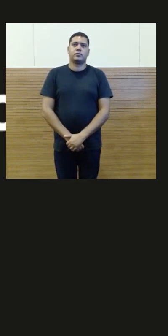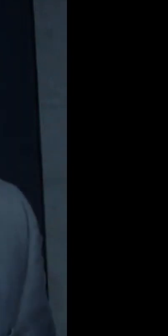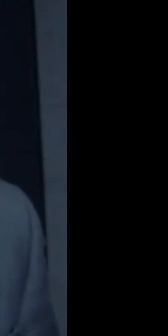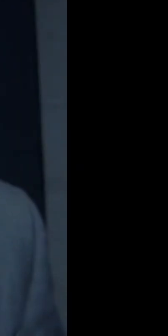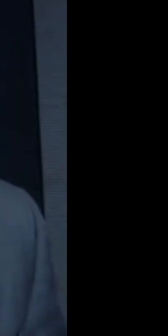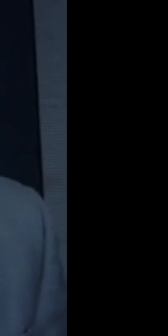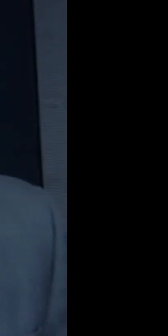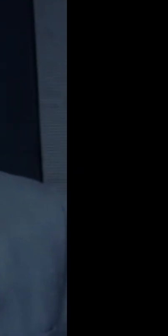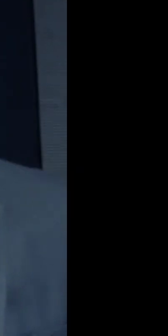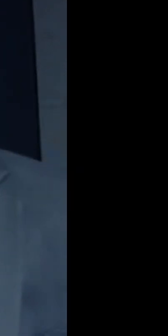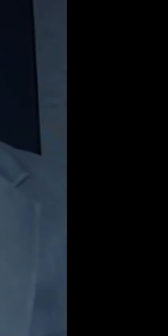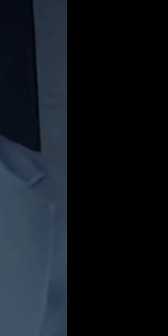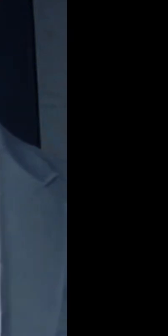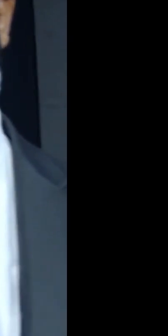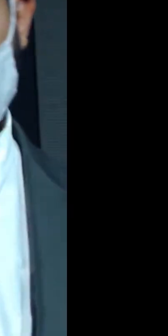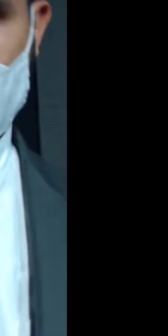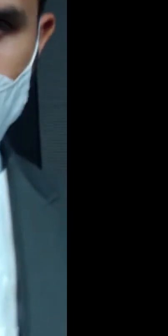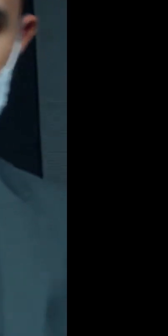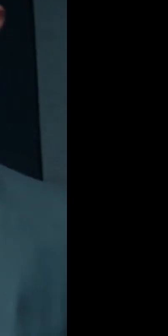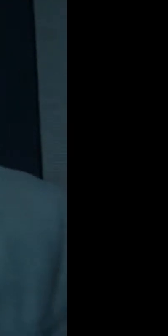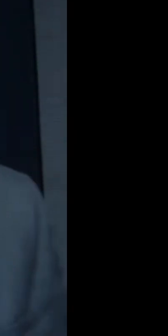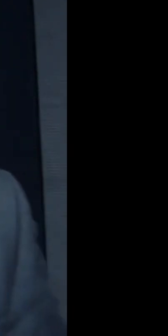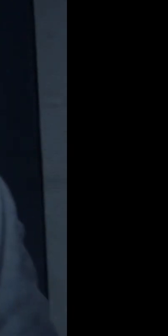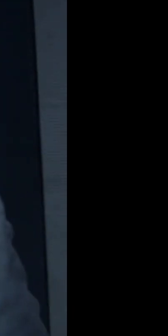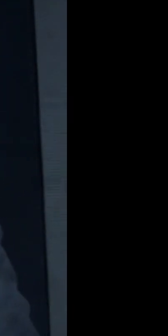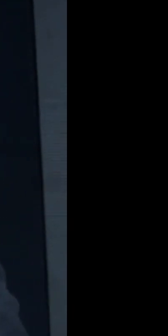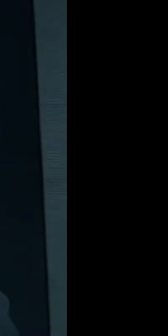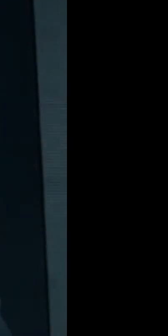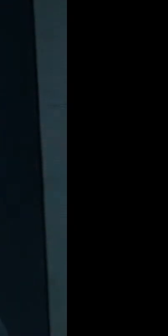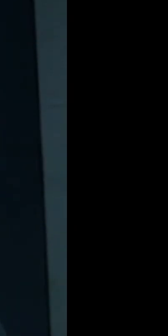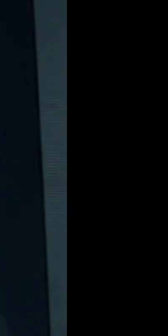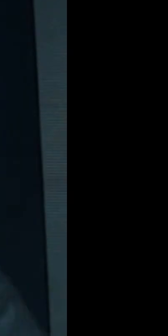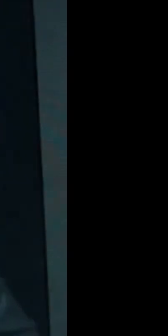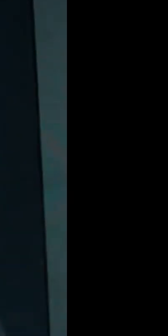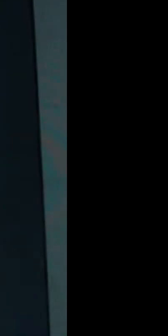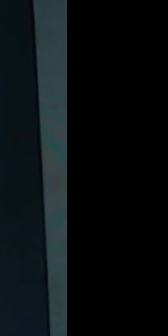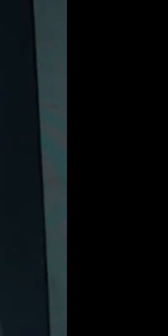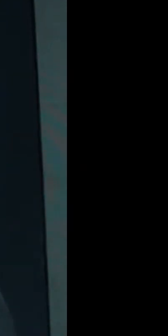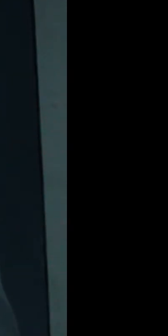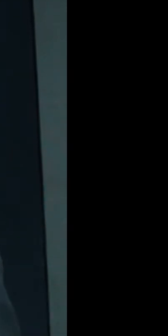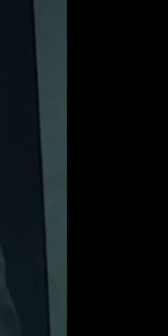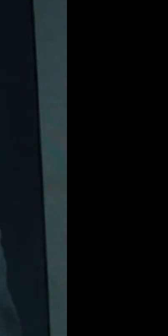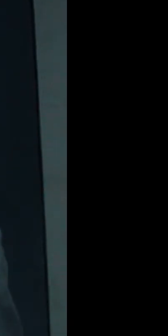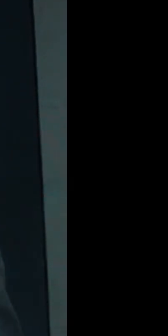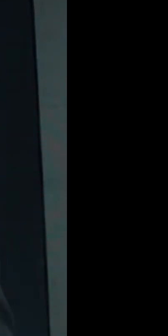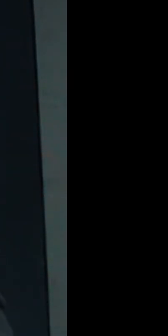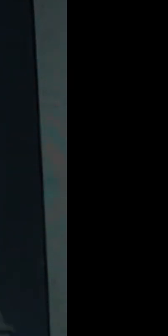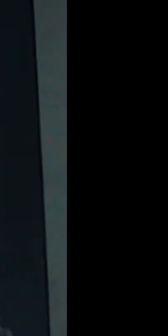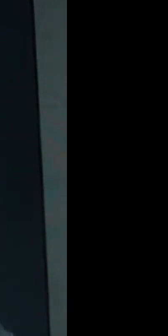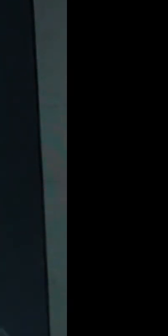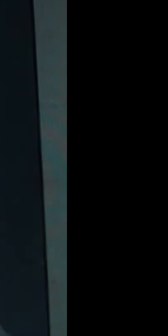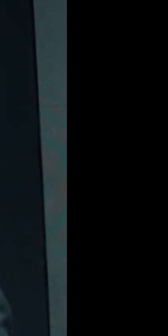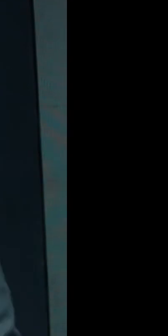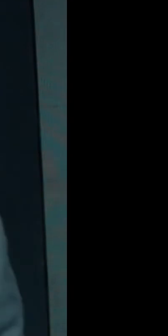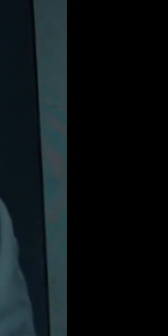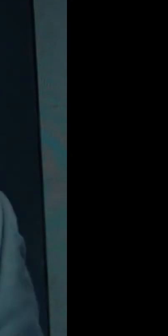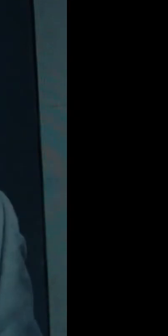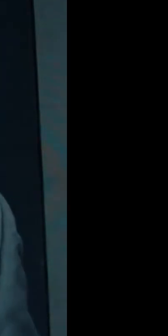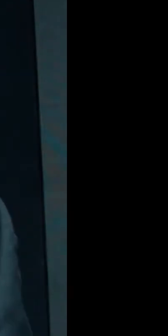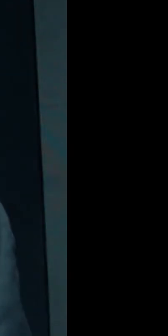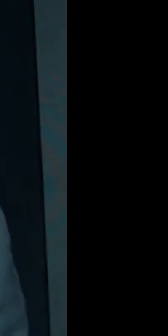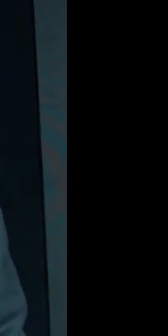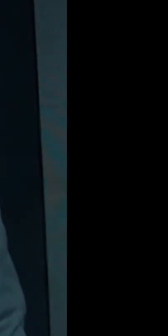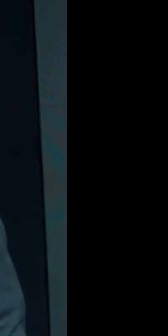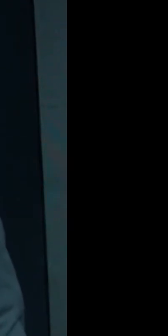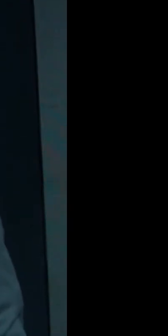Thank you very much, Dr. Jeffrey Cannon. Neste exato momento, nós iremos